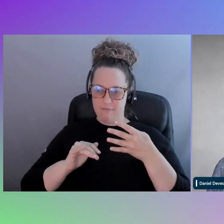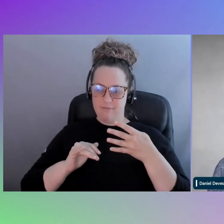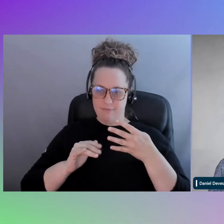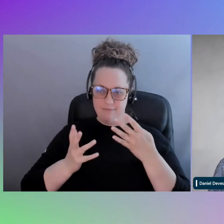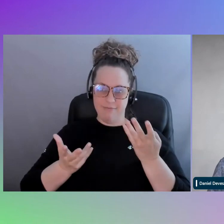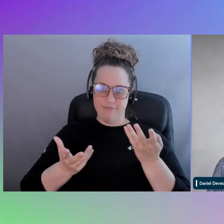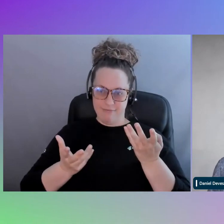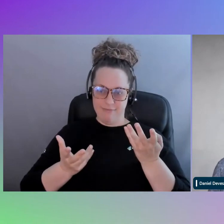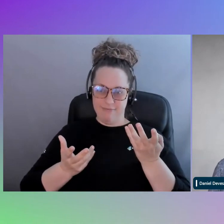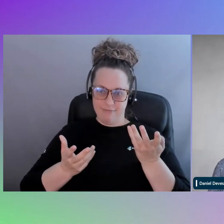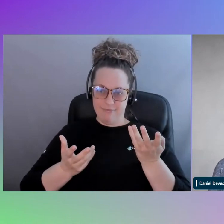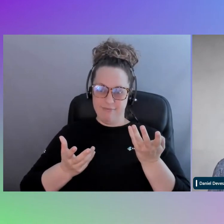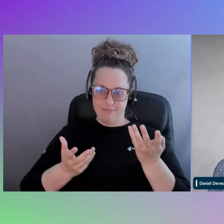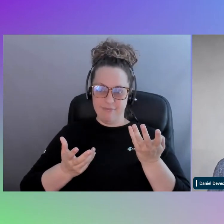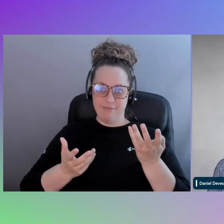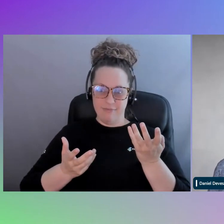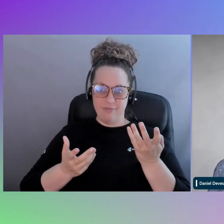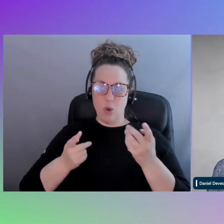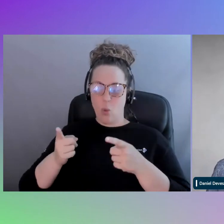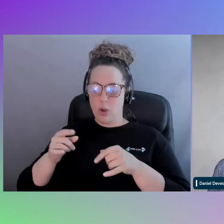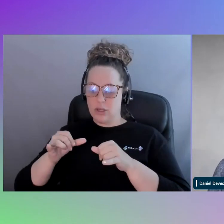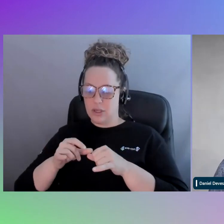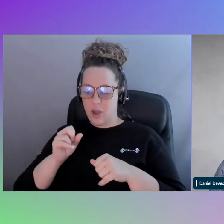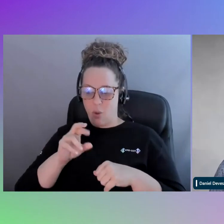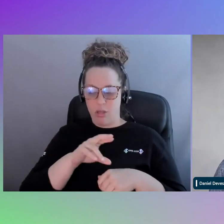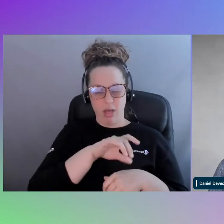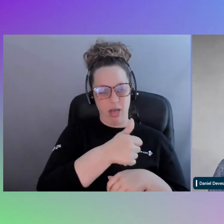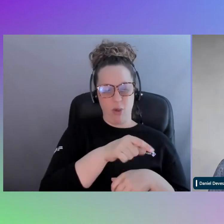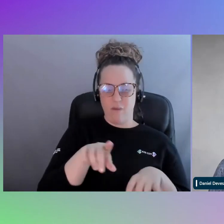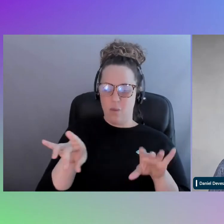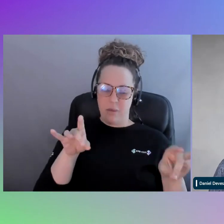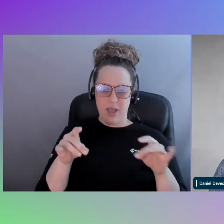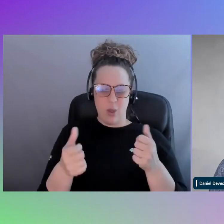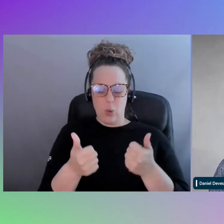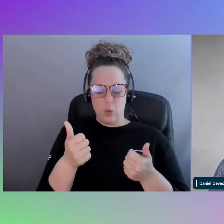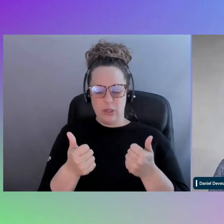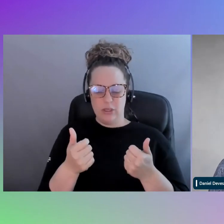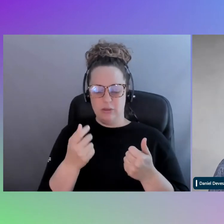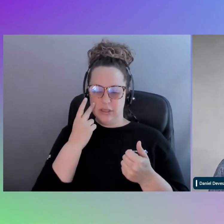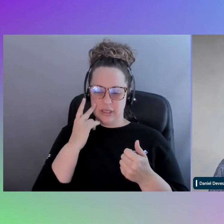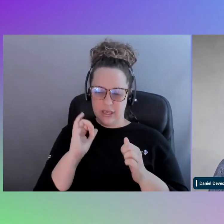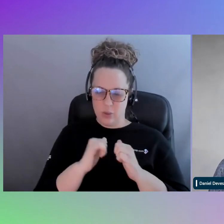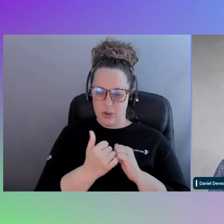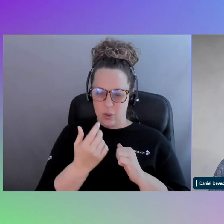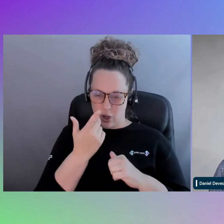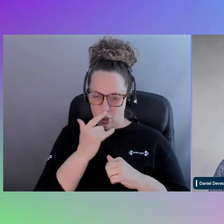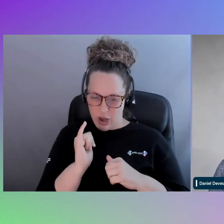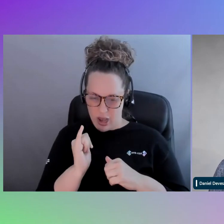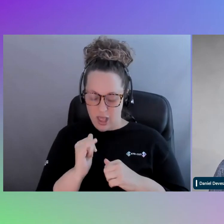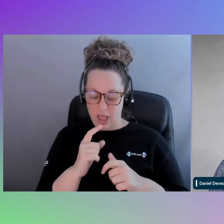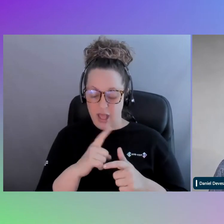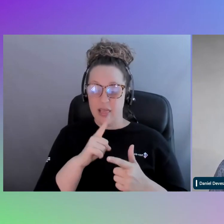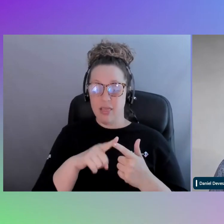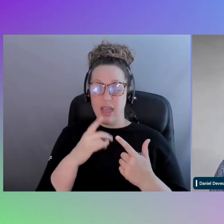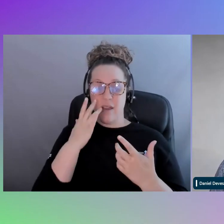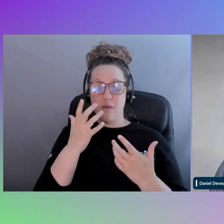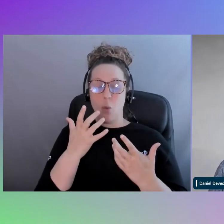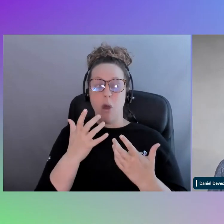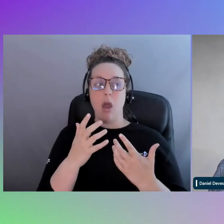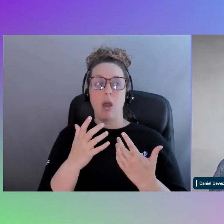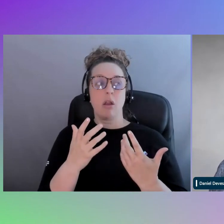yeah, like one size or the other. Mhm. Then if you want to go the extra